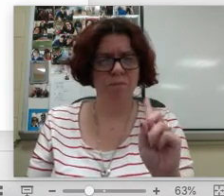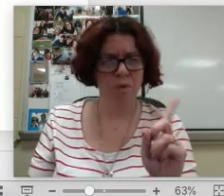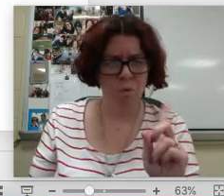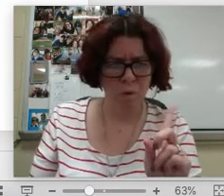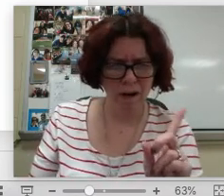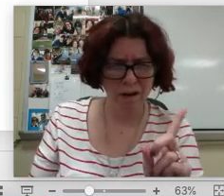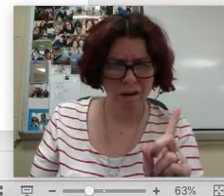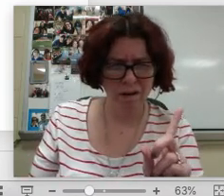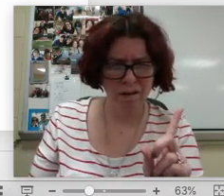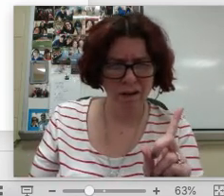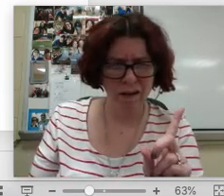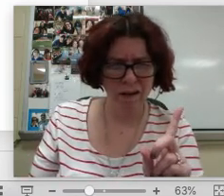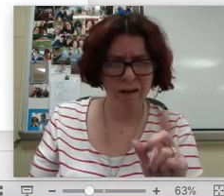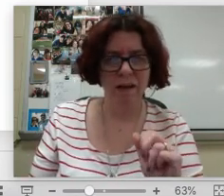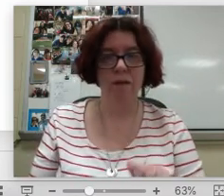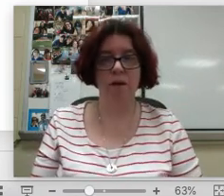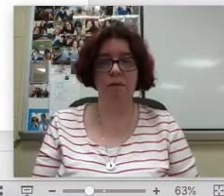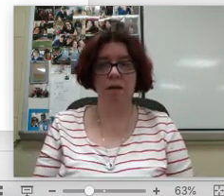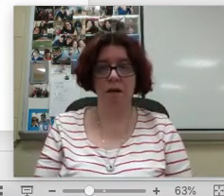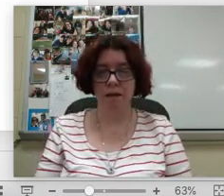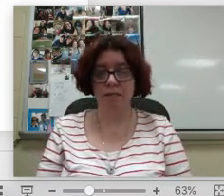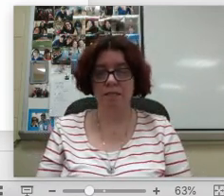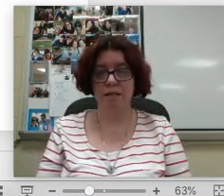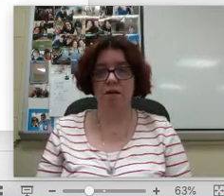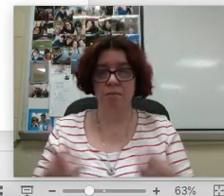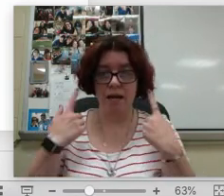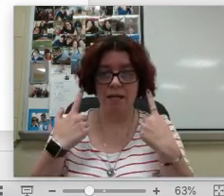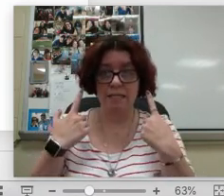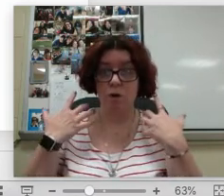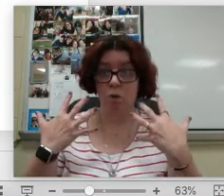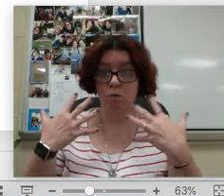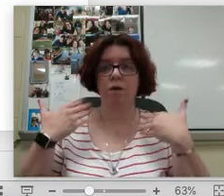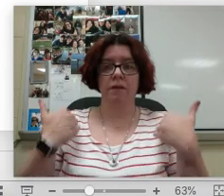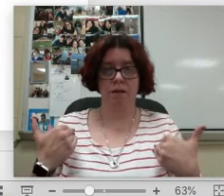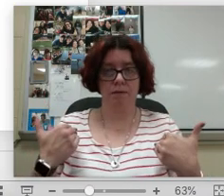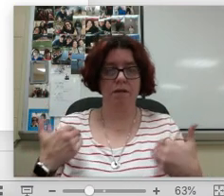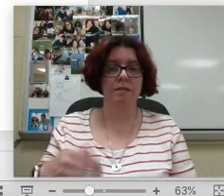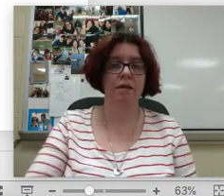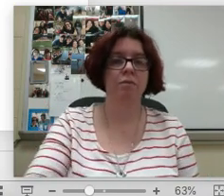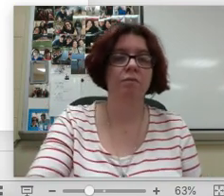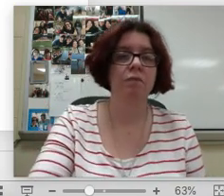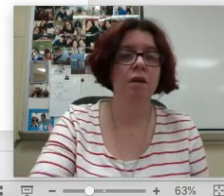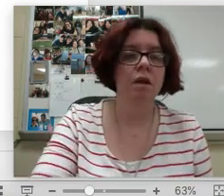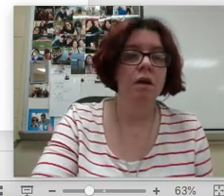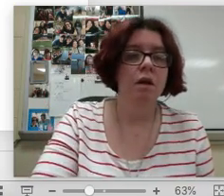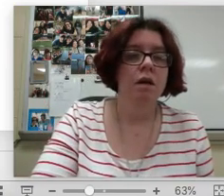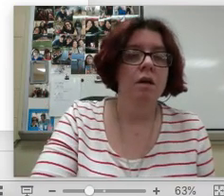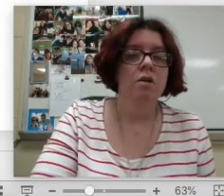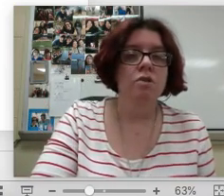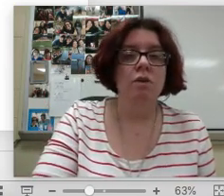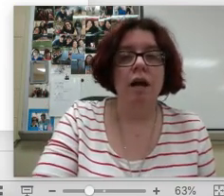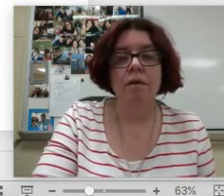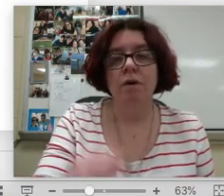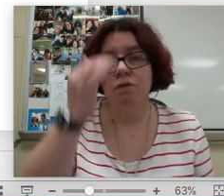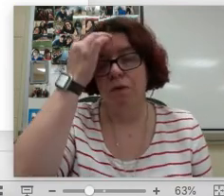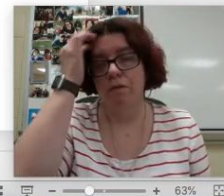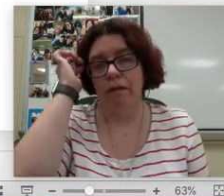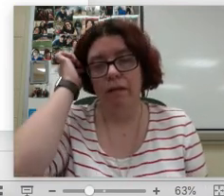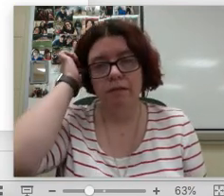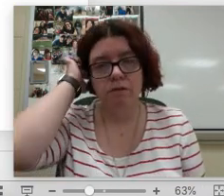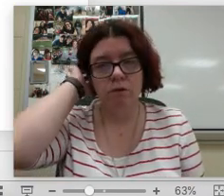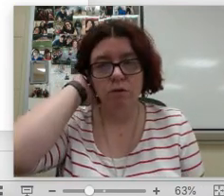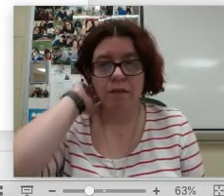bathroom, where, and then I'm going to come back to center. In my head, I said hold, and then I come back to center. So the eyebrows